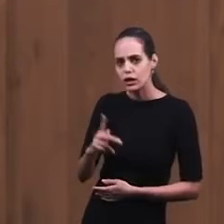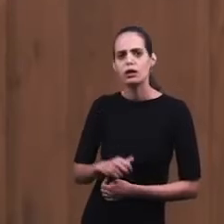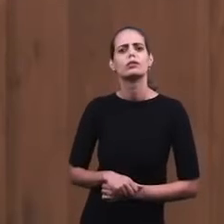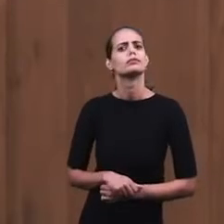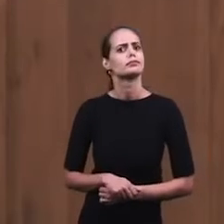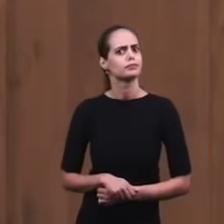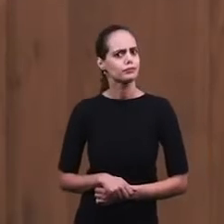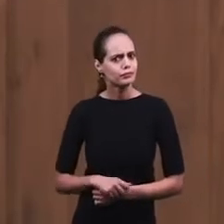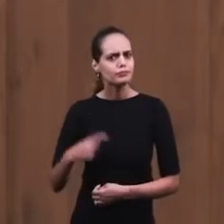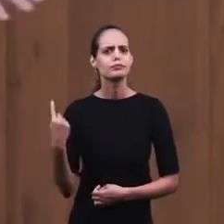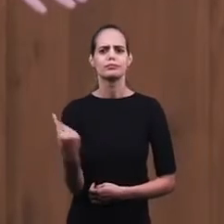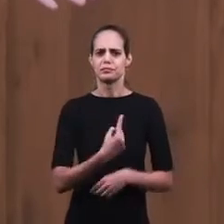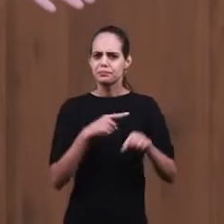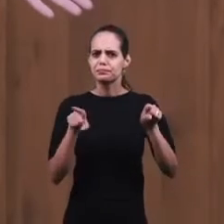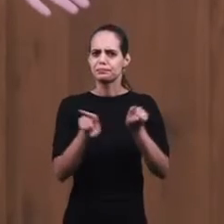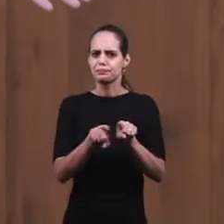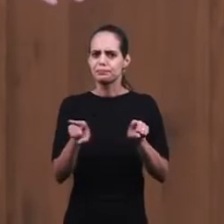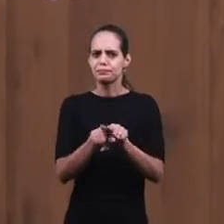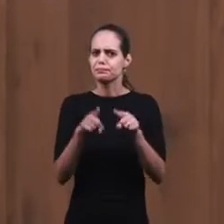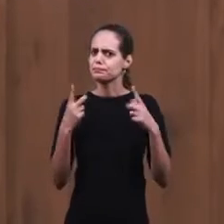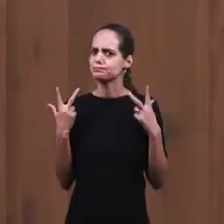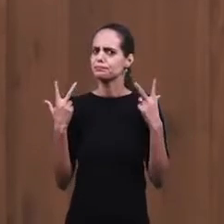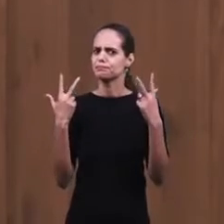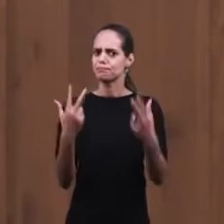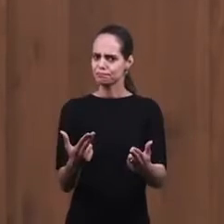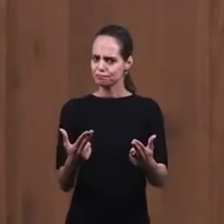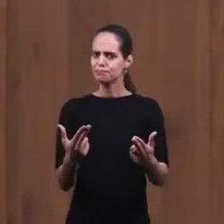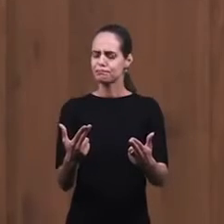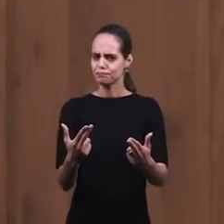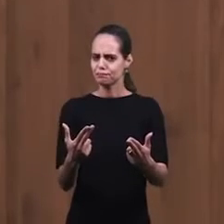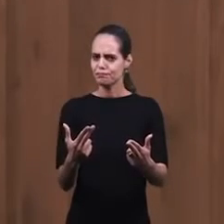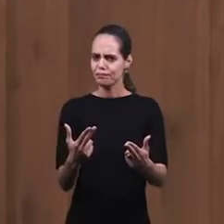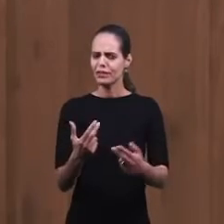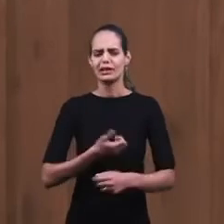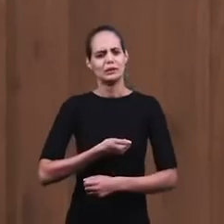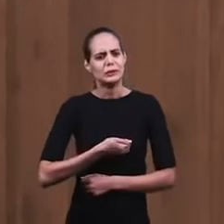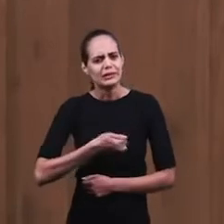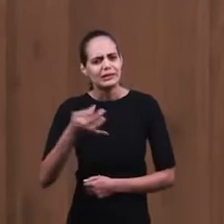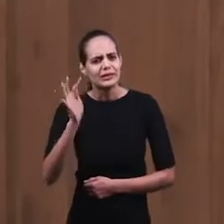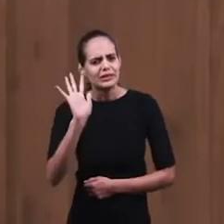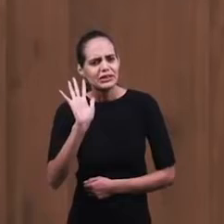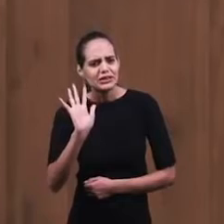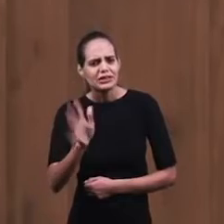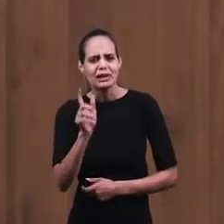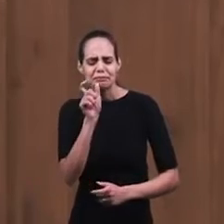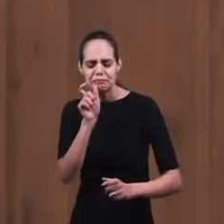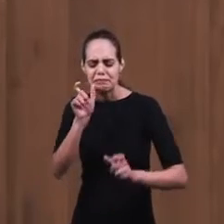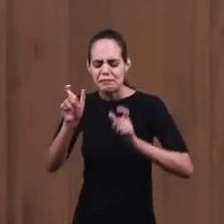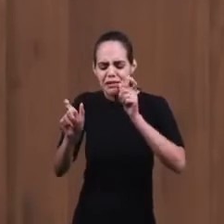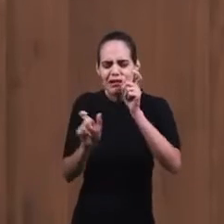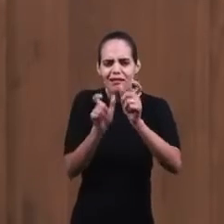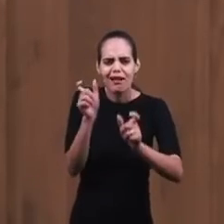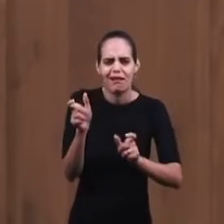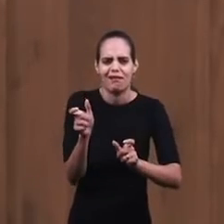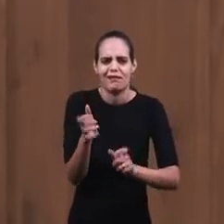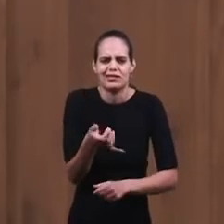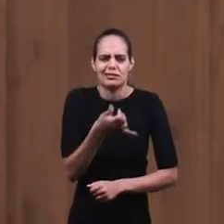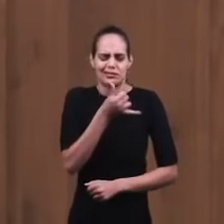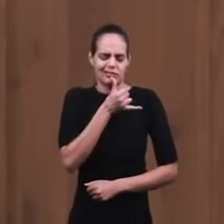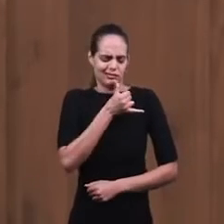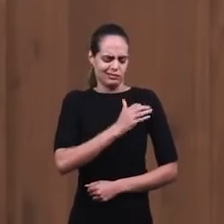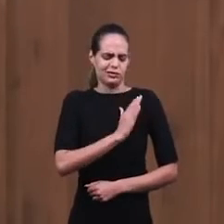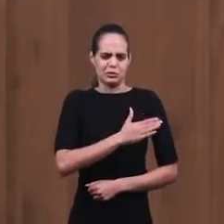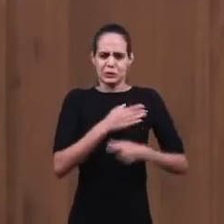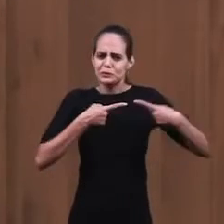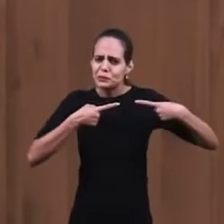many times have we heard words that try to make our hearts sad? How many struggles, wars we have